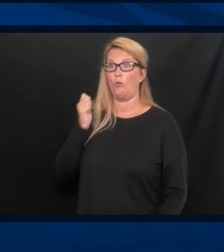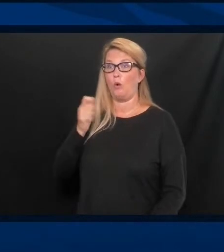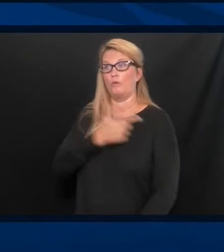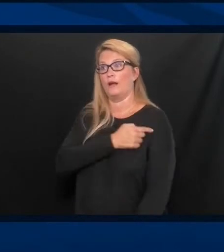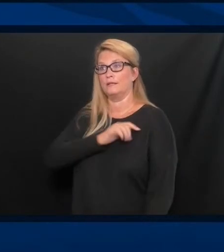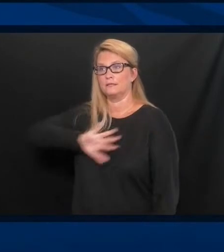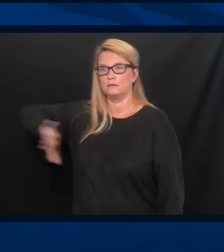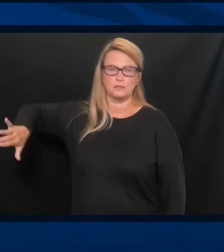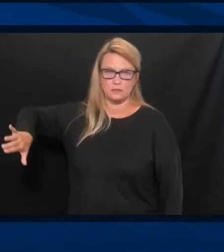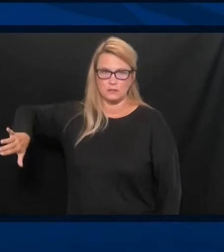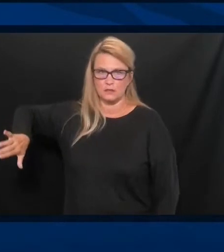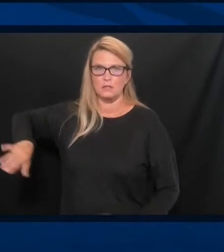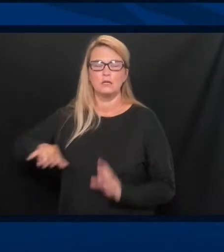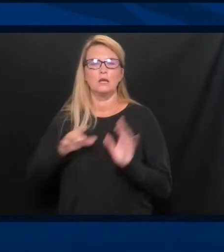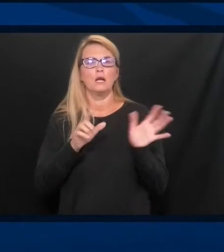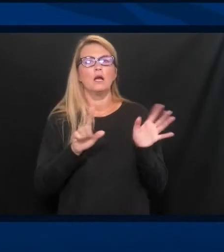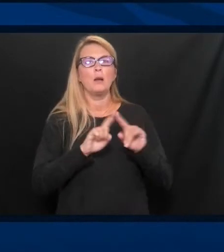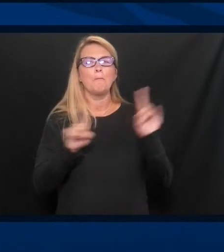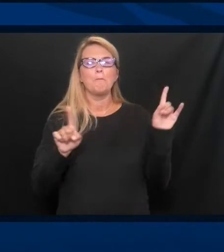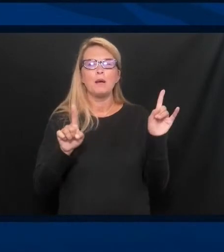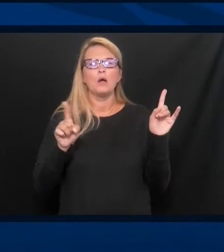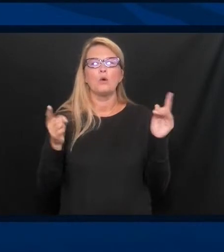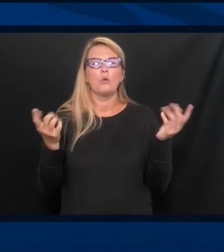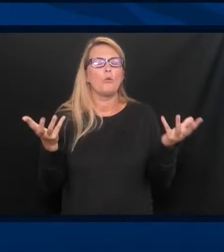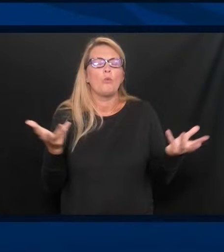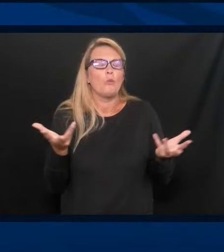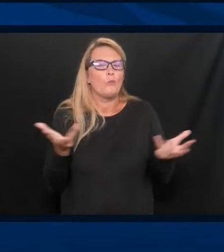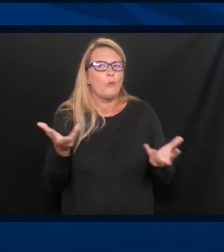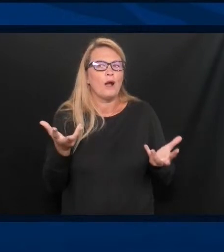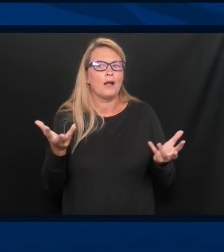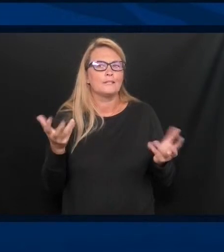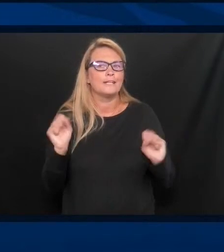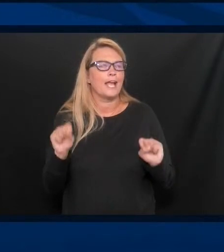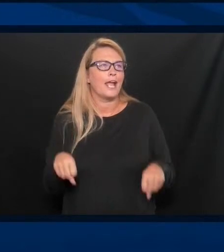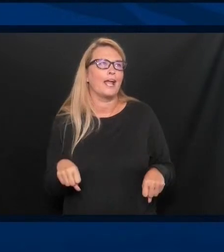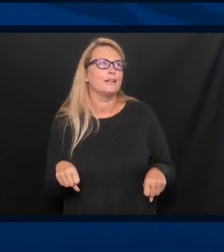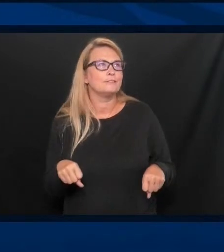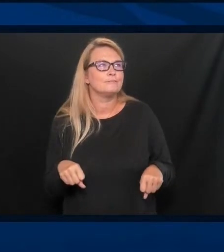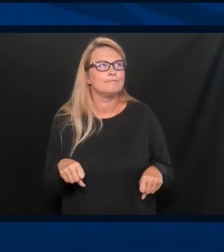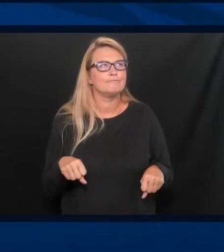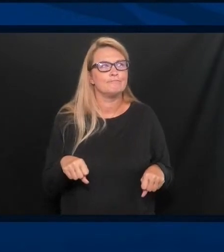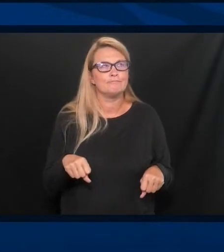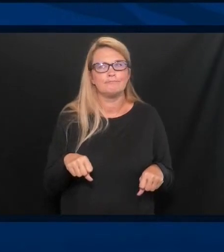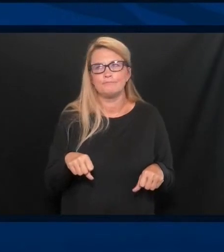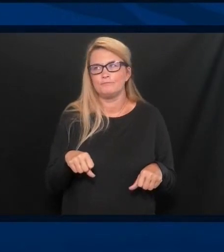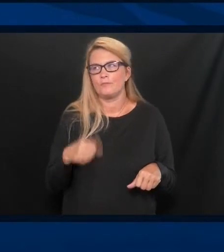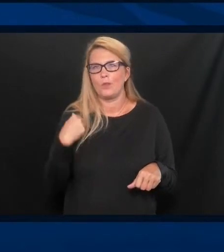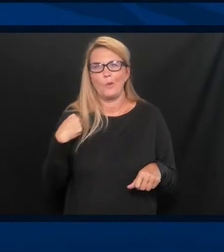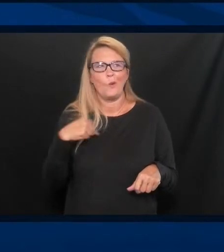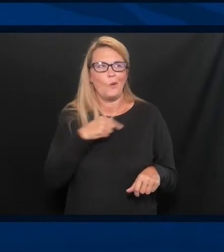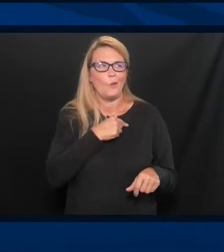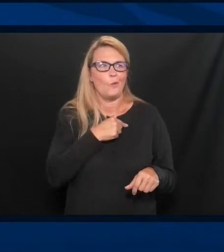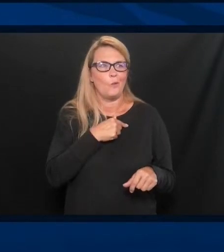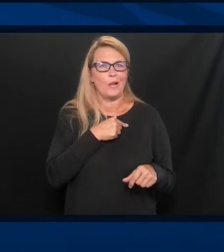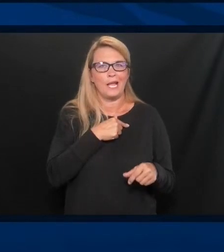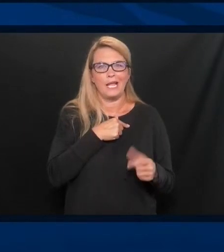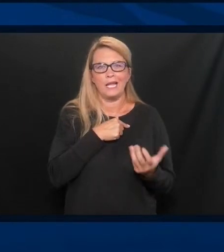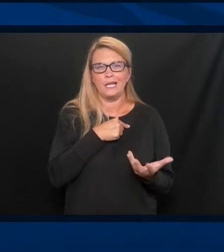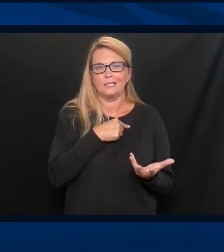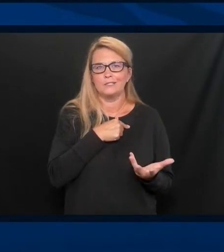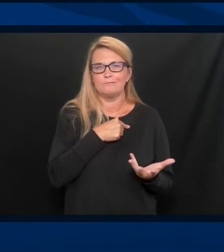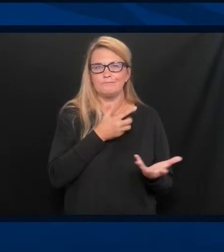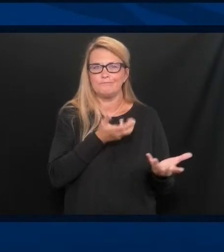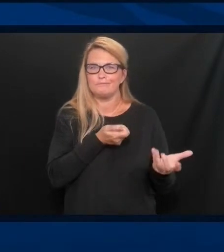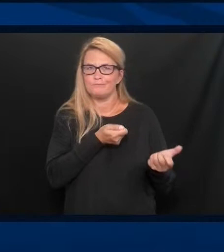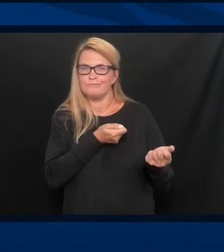even anecdotally, that you could put a sales effort into those people to overcome